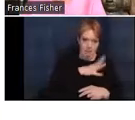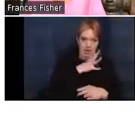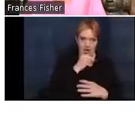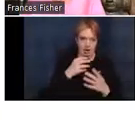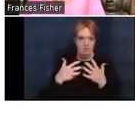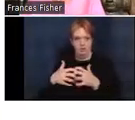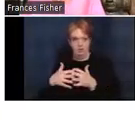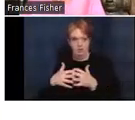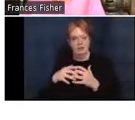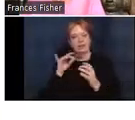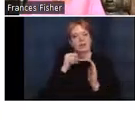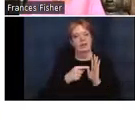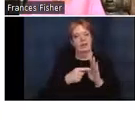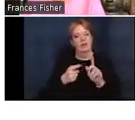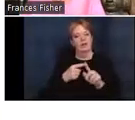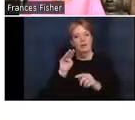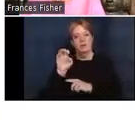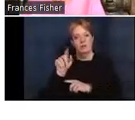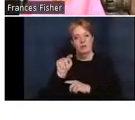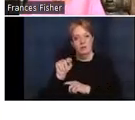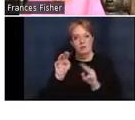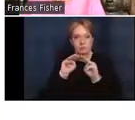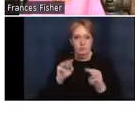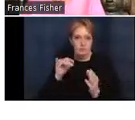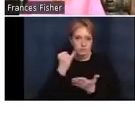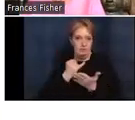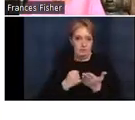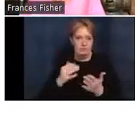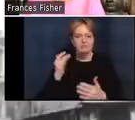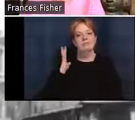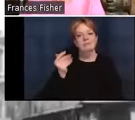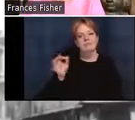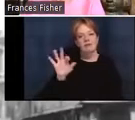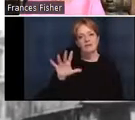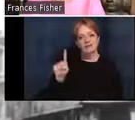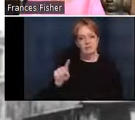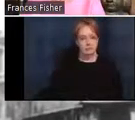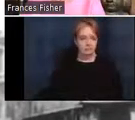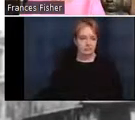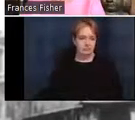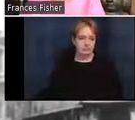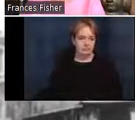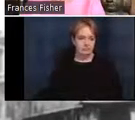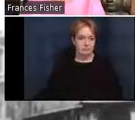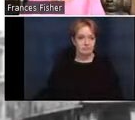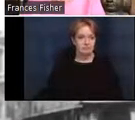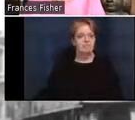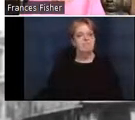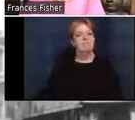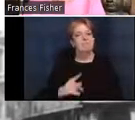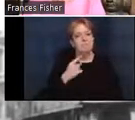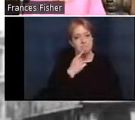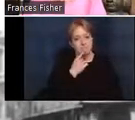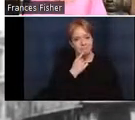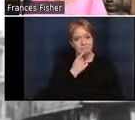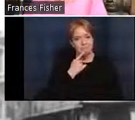at the Metropolitan Museum of Art in 1951. Okay, And sadly, after